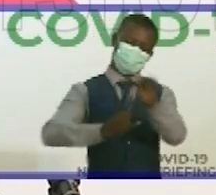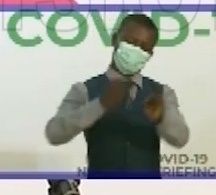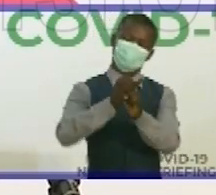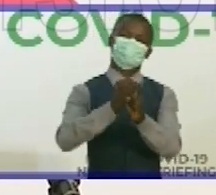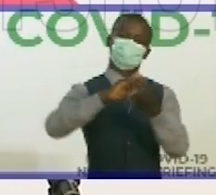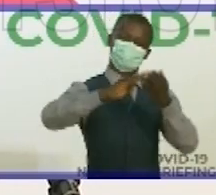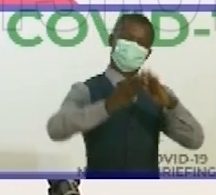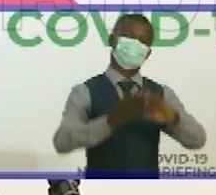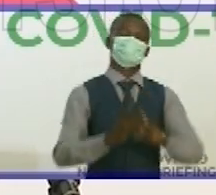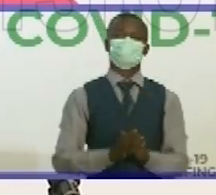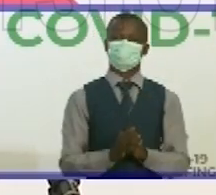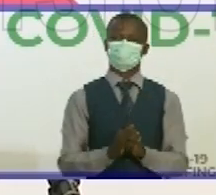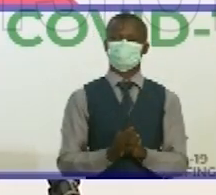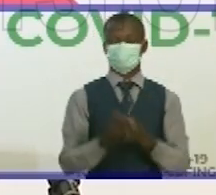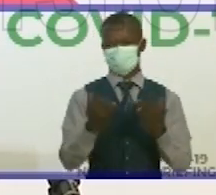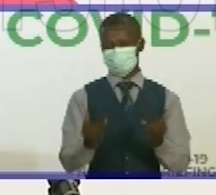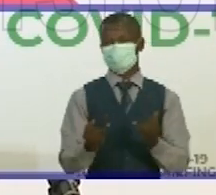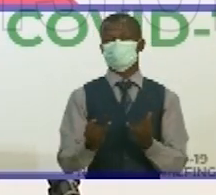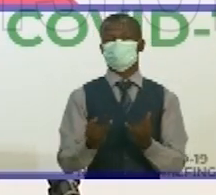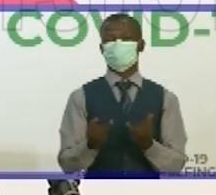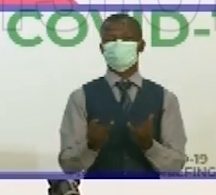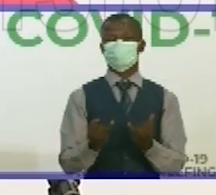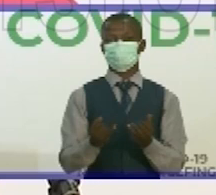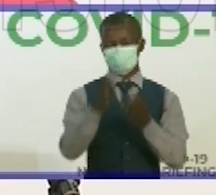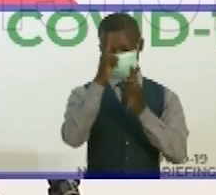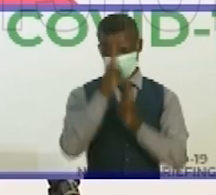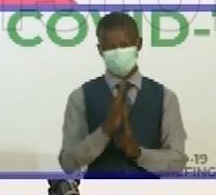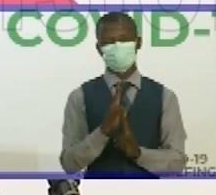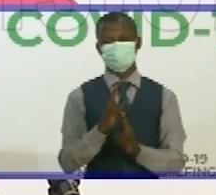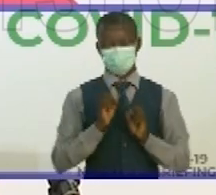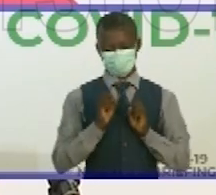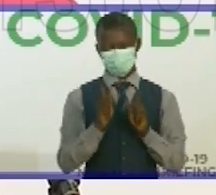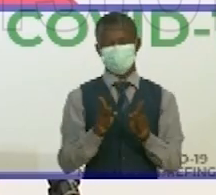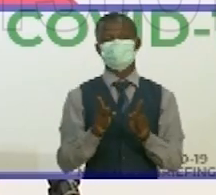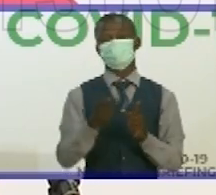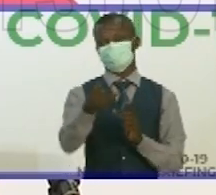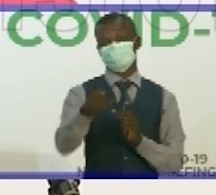community. I now have the honor and singular privilege